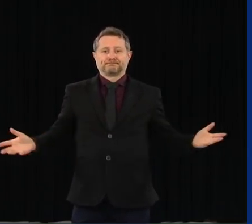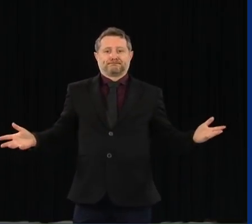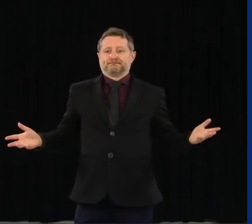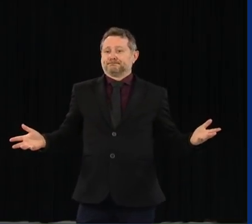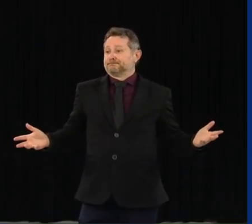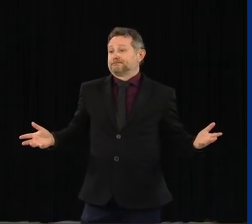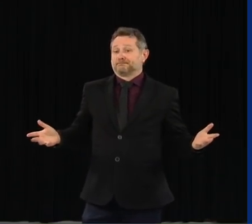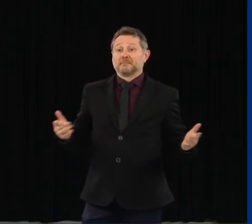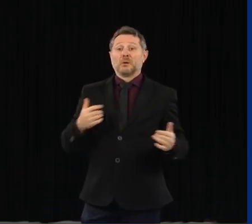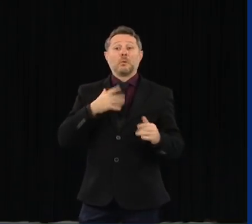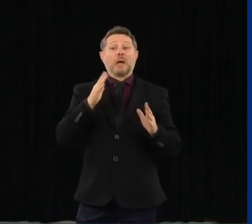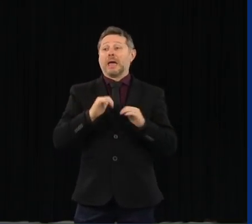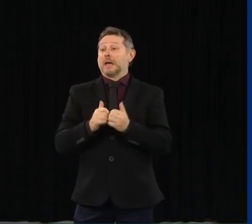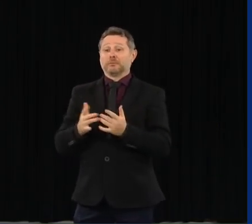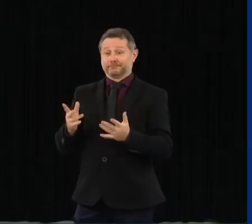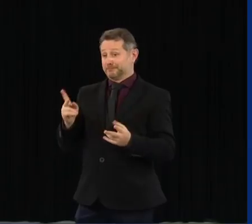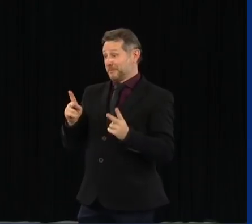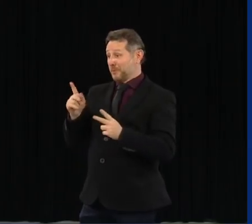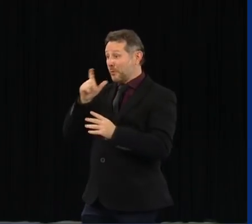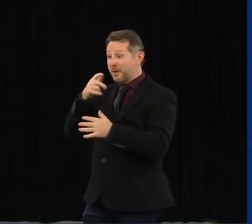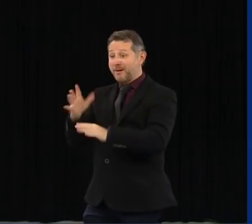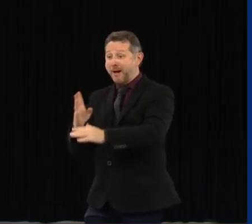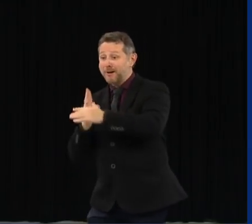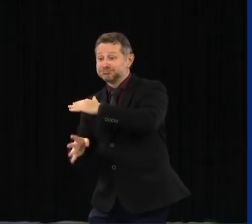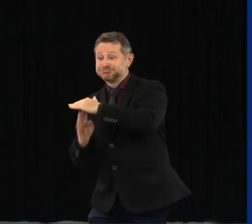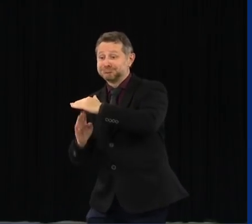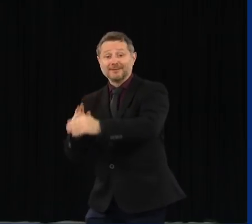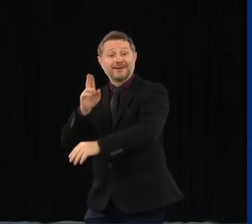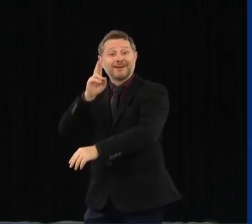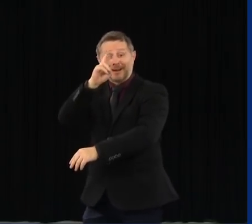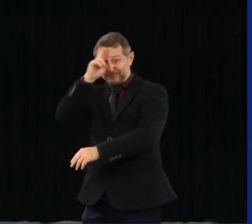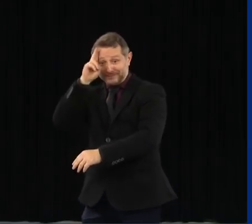in. They're almost all COVID people.